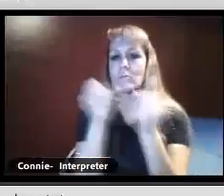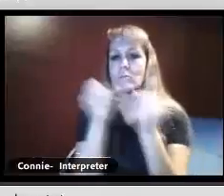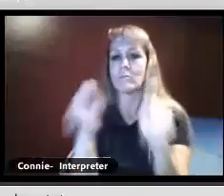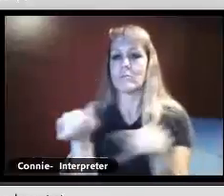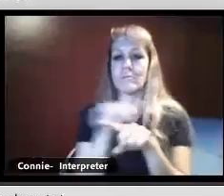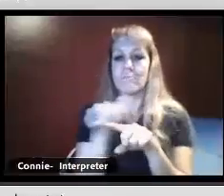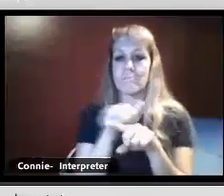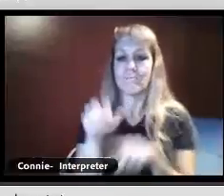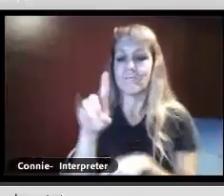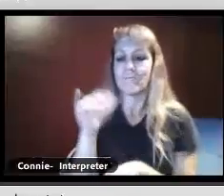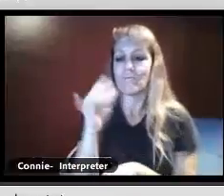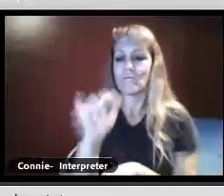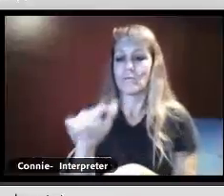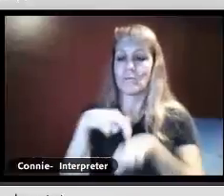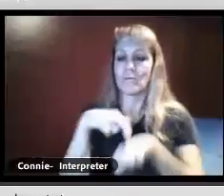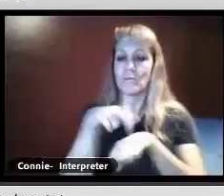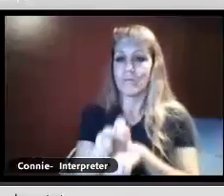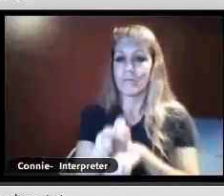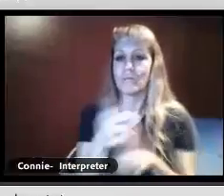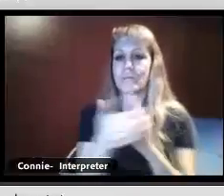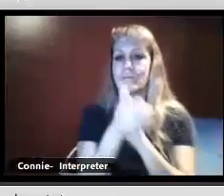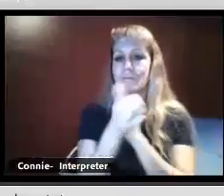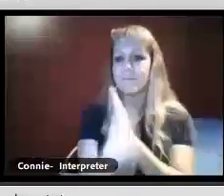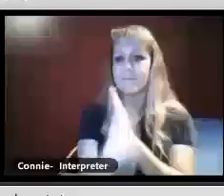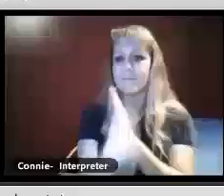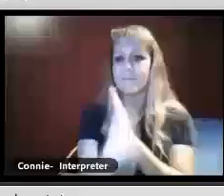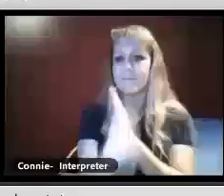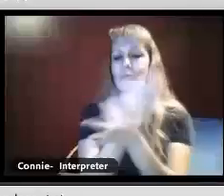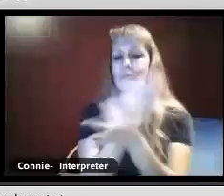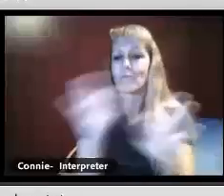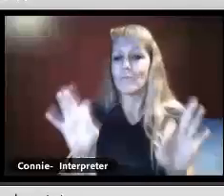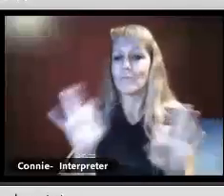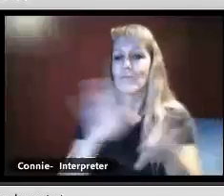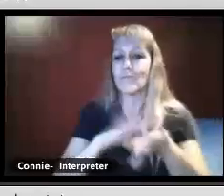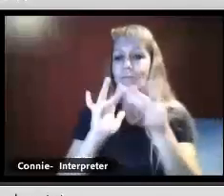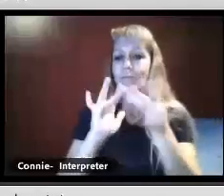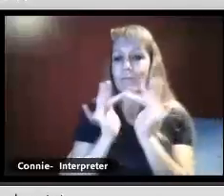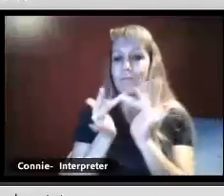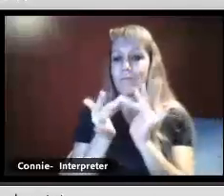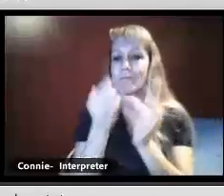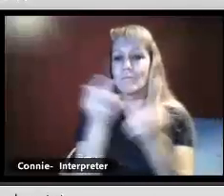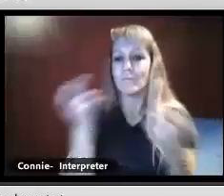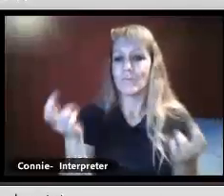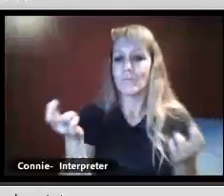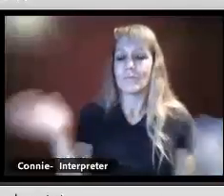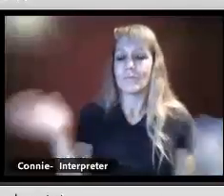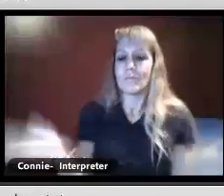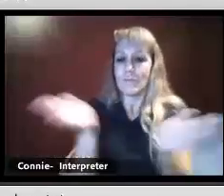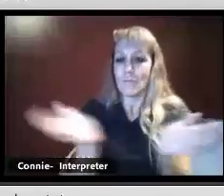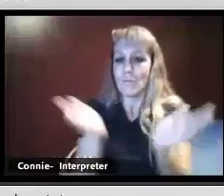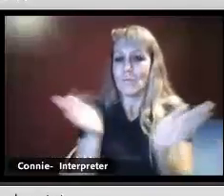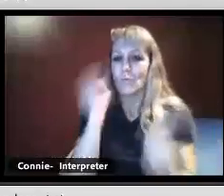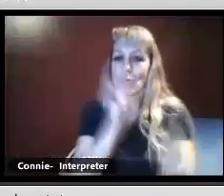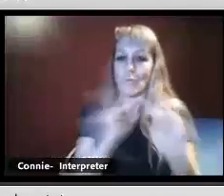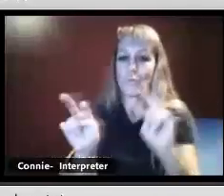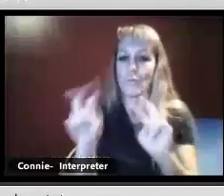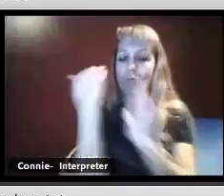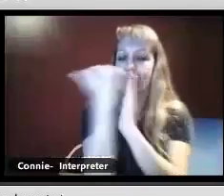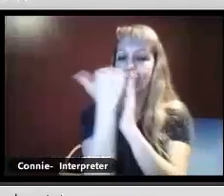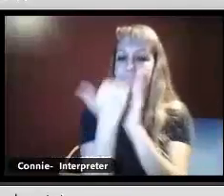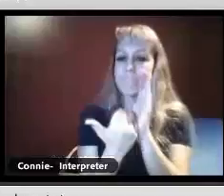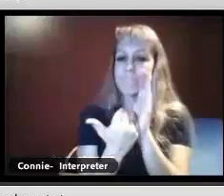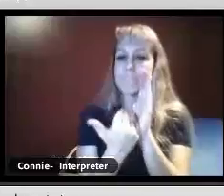reference skills along with getting knowledge of free online resources for these subjects. We encourage you to look at the upcoming webinars and workshops in